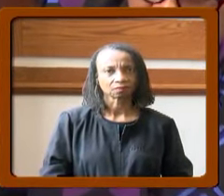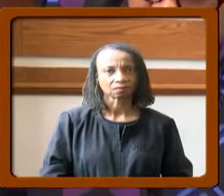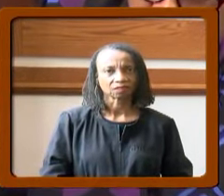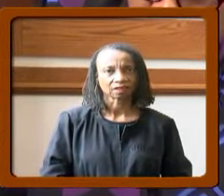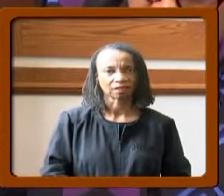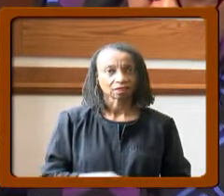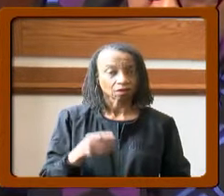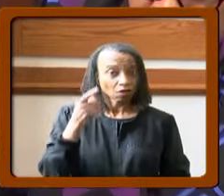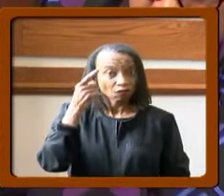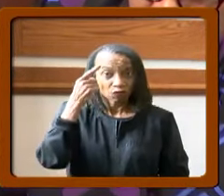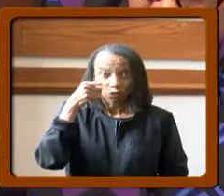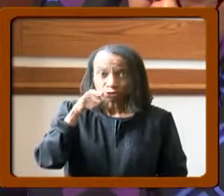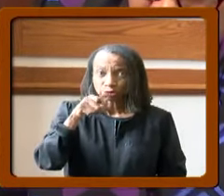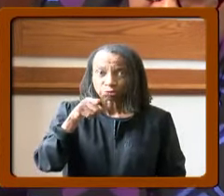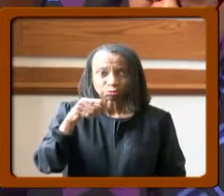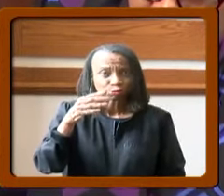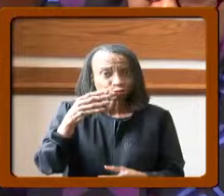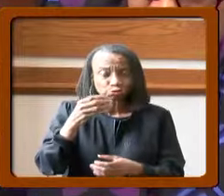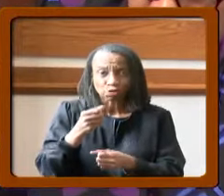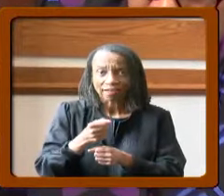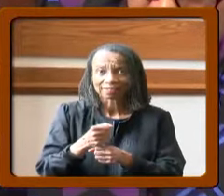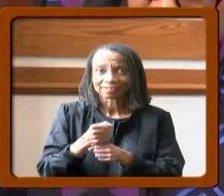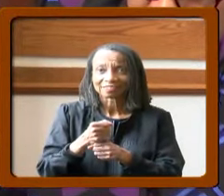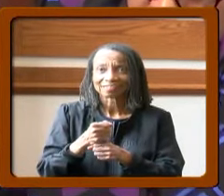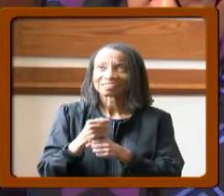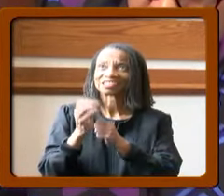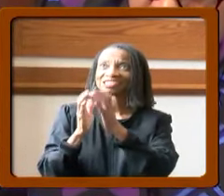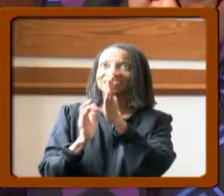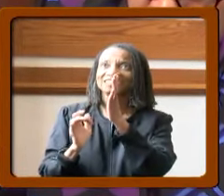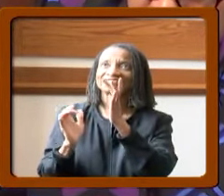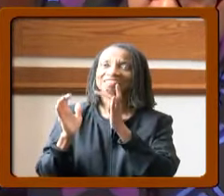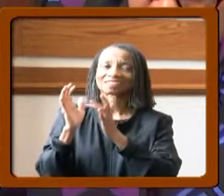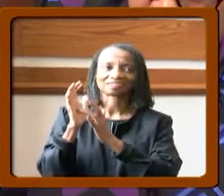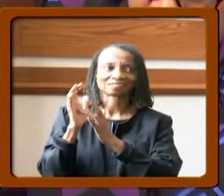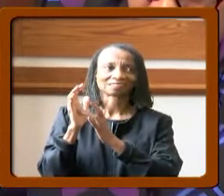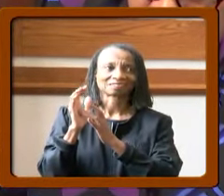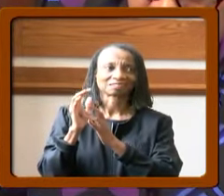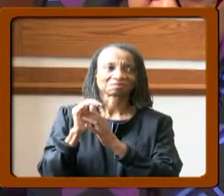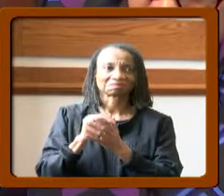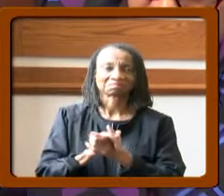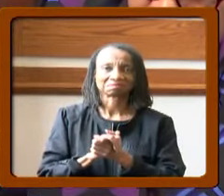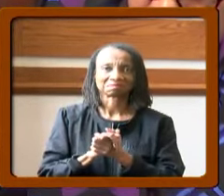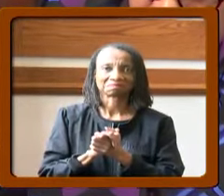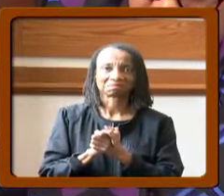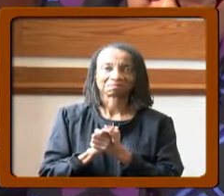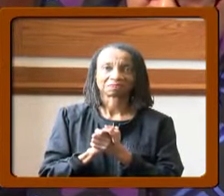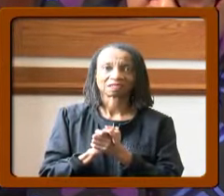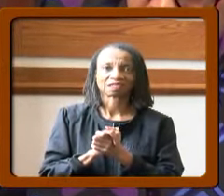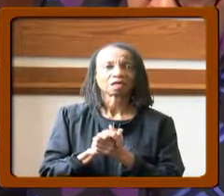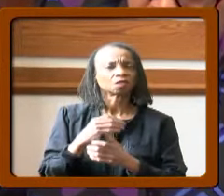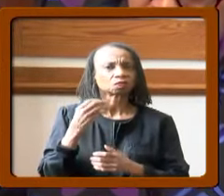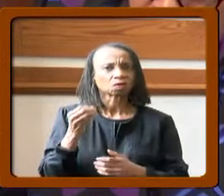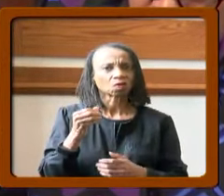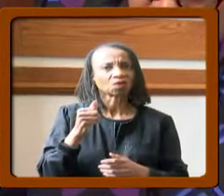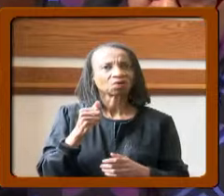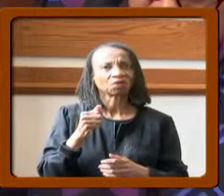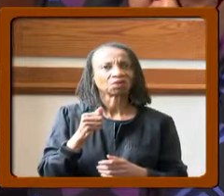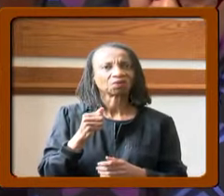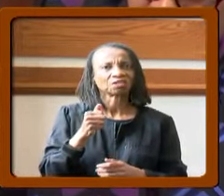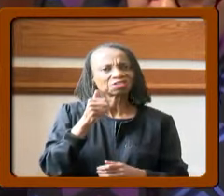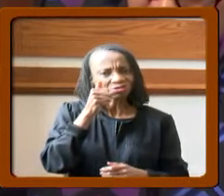You to place your trust in Jesus so that you might have life